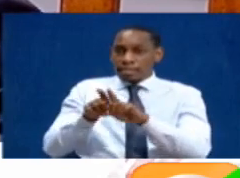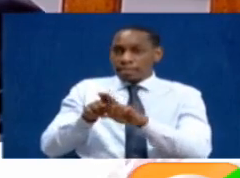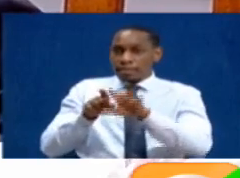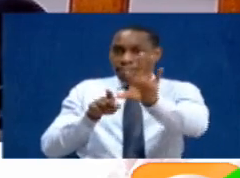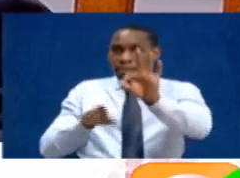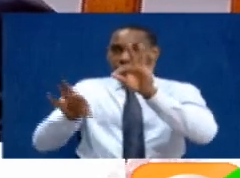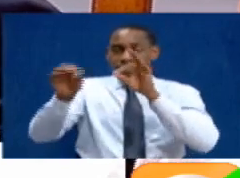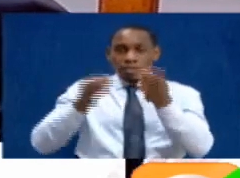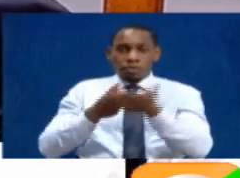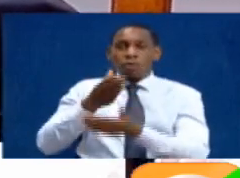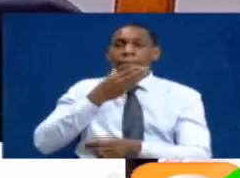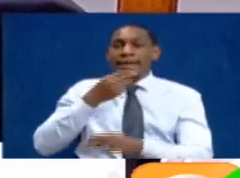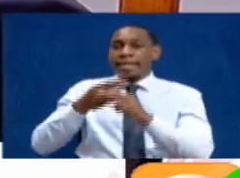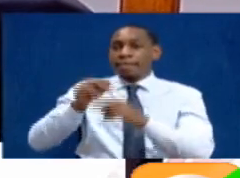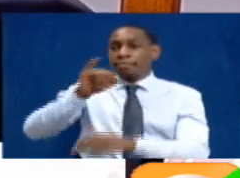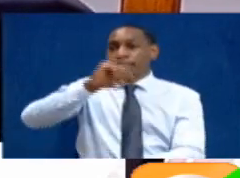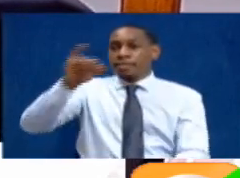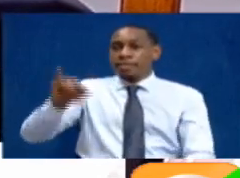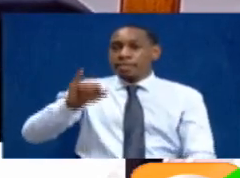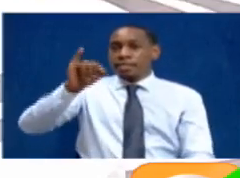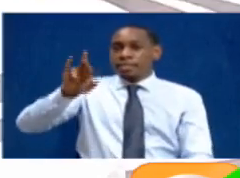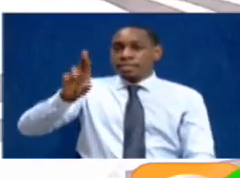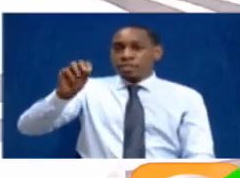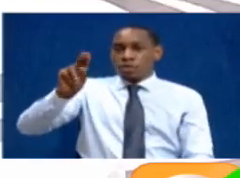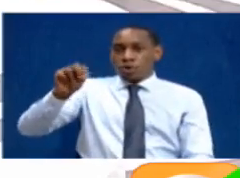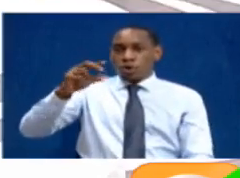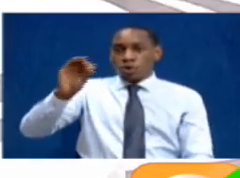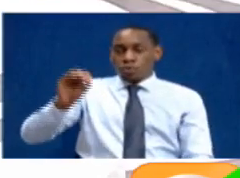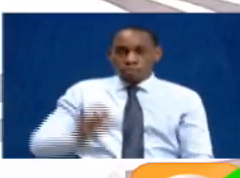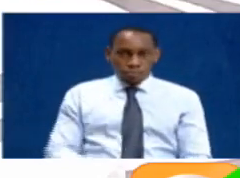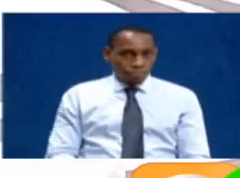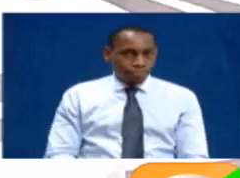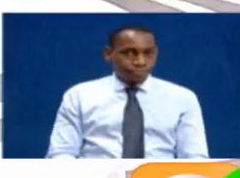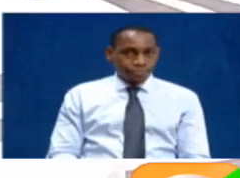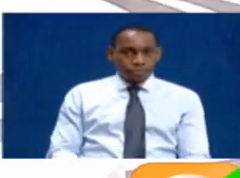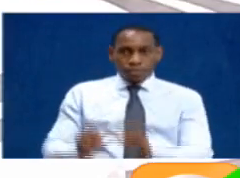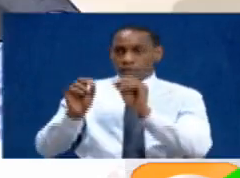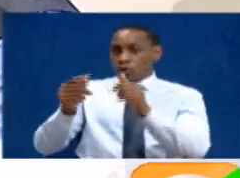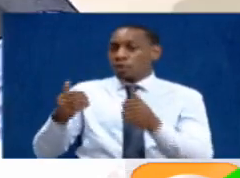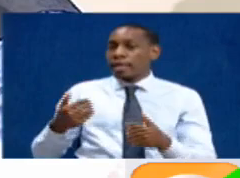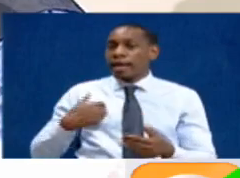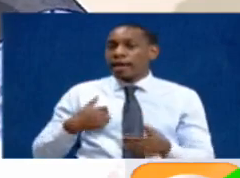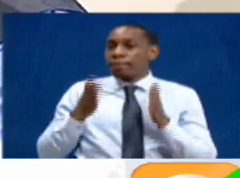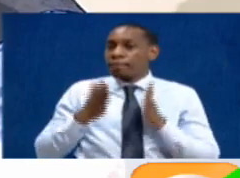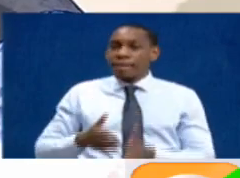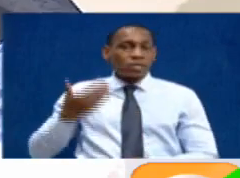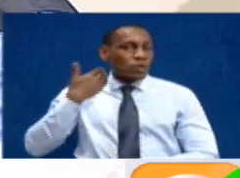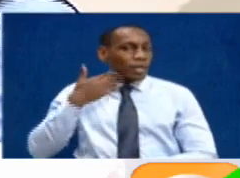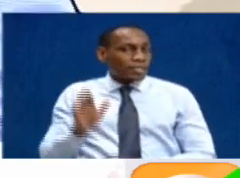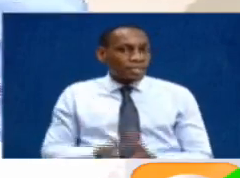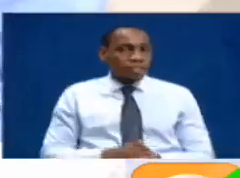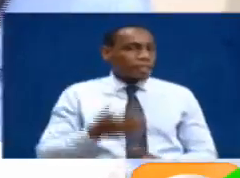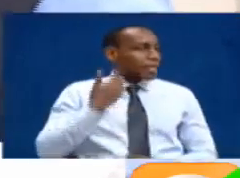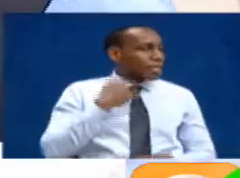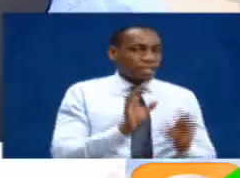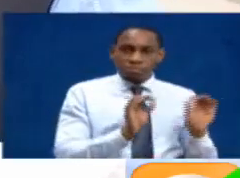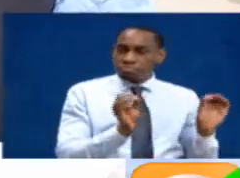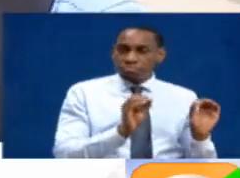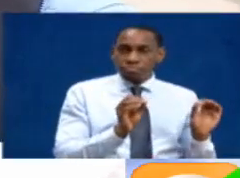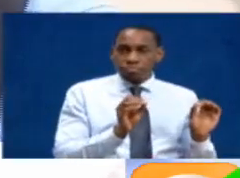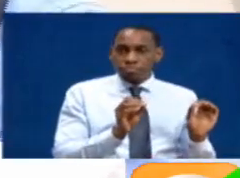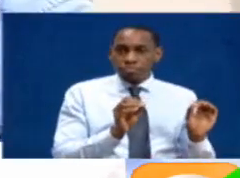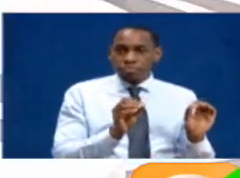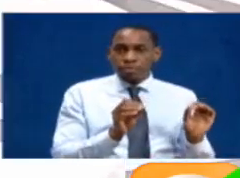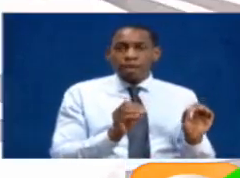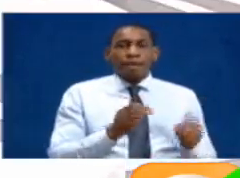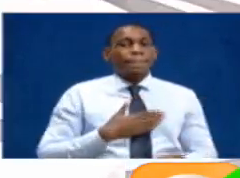by Cyrus Jirongo. Okay, so you seem to have a personal grudge. No personal grudge. You seem to have one. No personal.